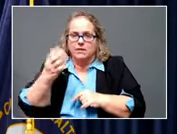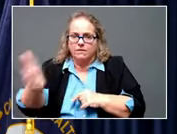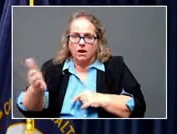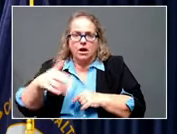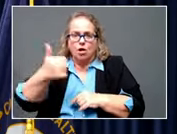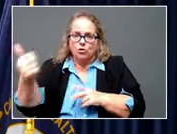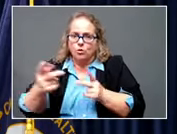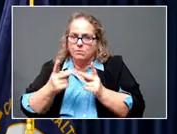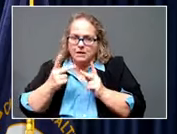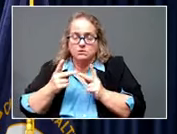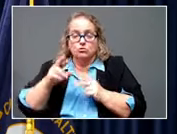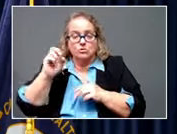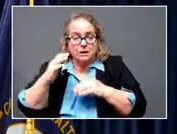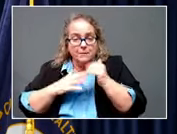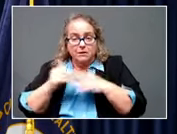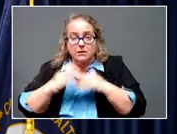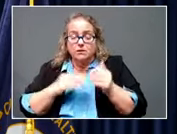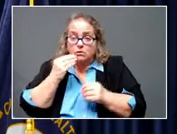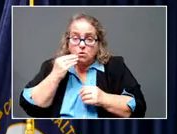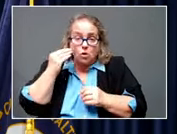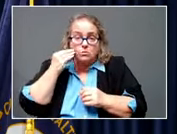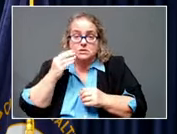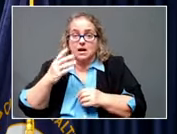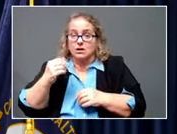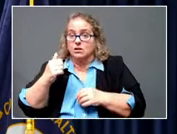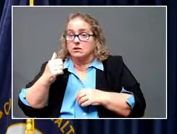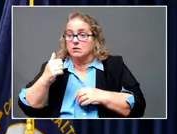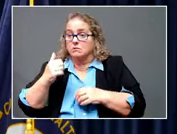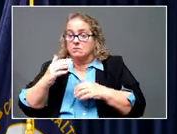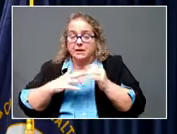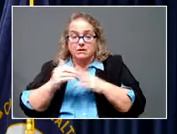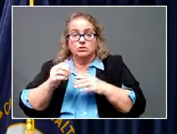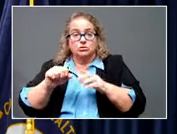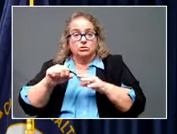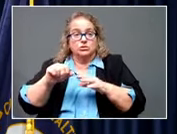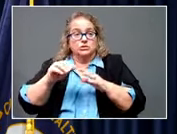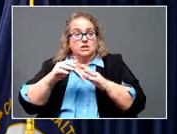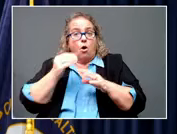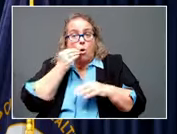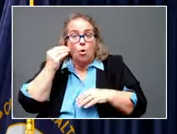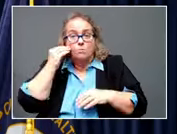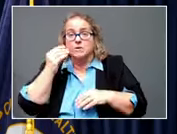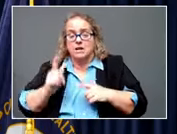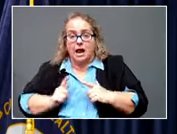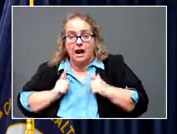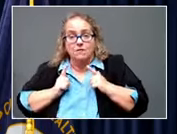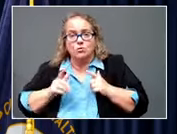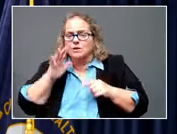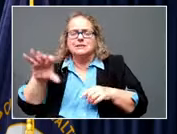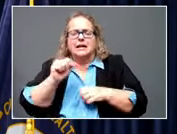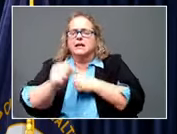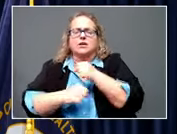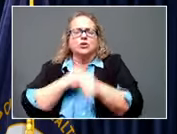rebuilding these homes and structures and lives is going to take years. And we've got to make sure when support is needed down